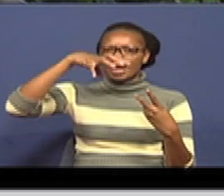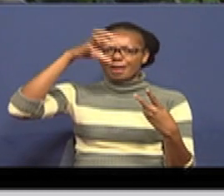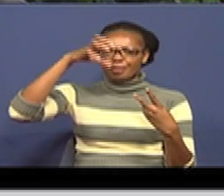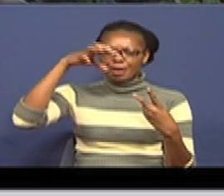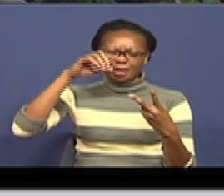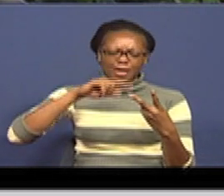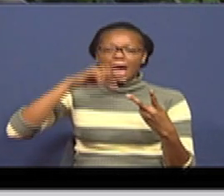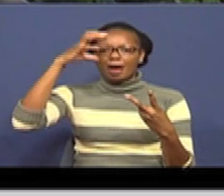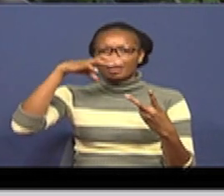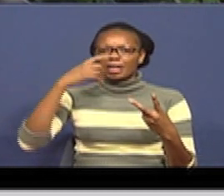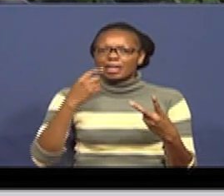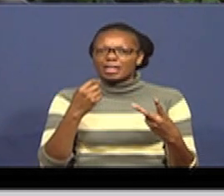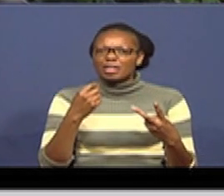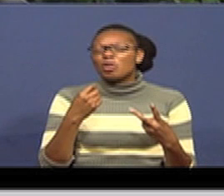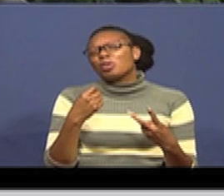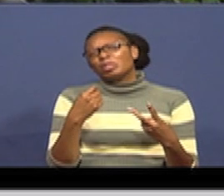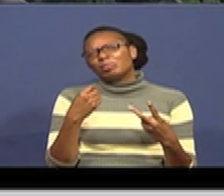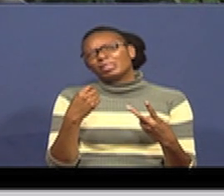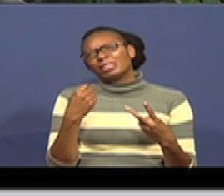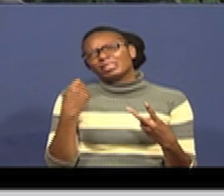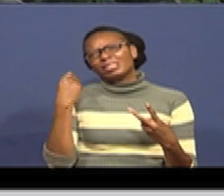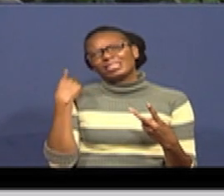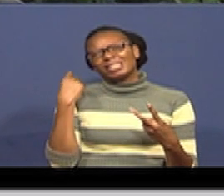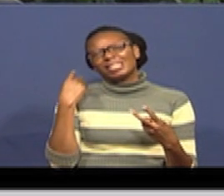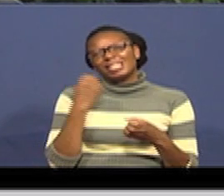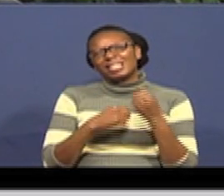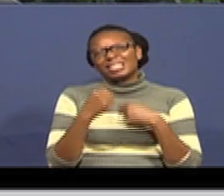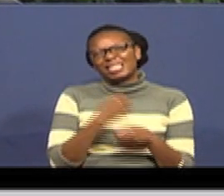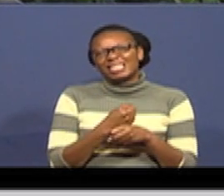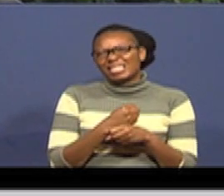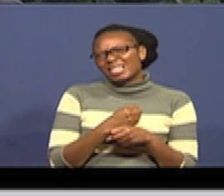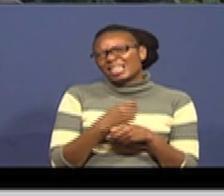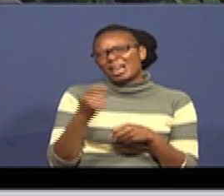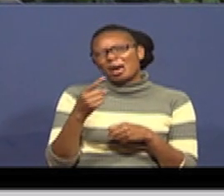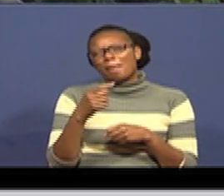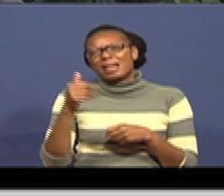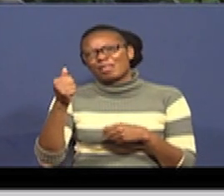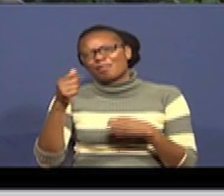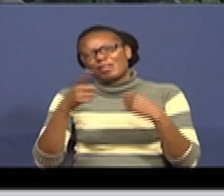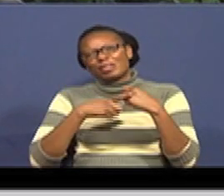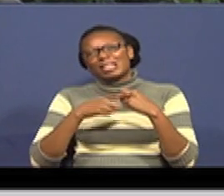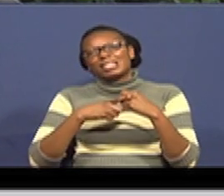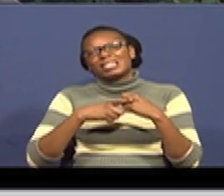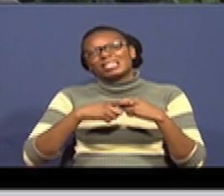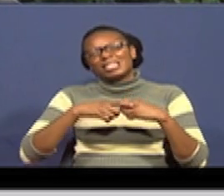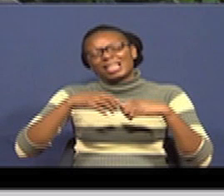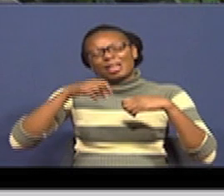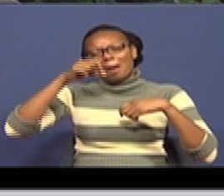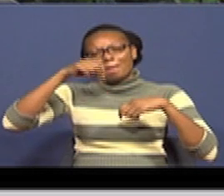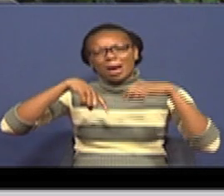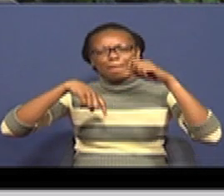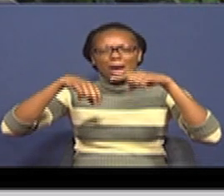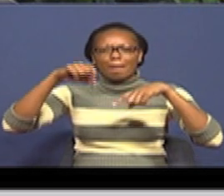in here Kenya, we have 2 seasons of rainy season. But as you know,